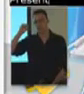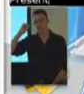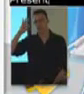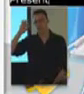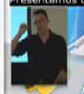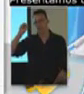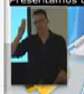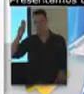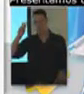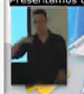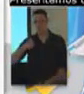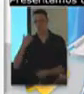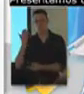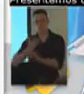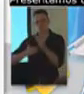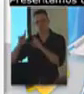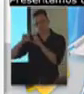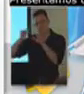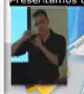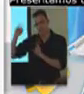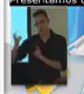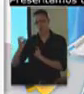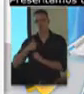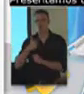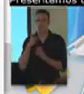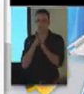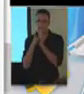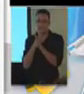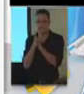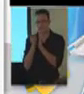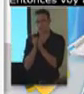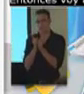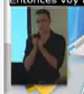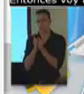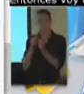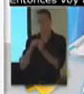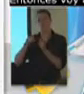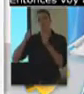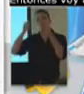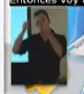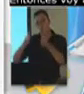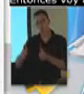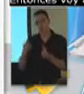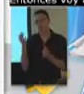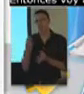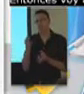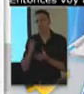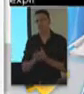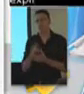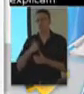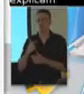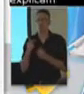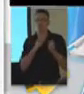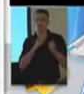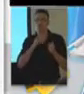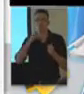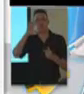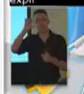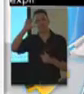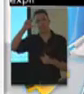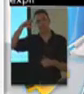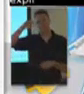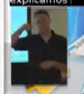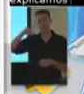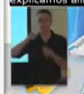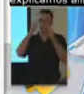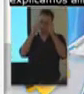We're presenting a poster in combination with partners, and so I'm going to just talk